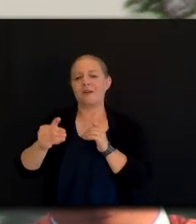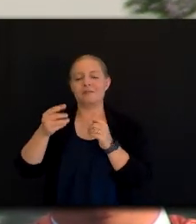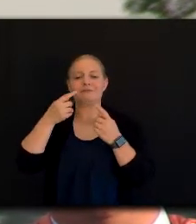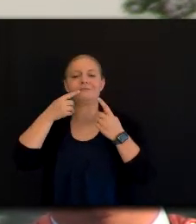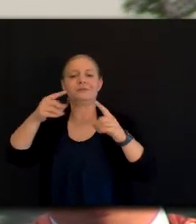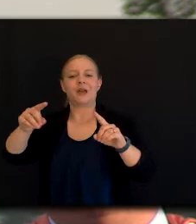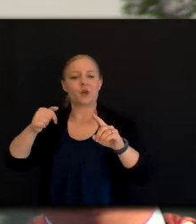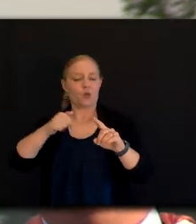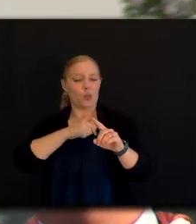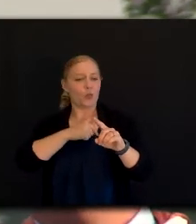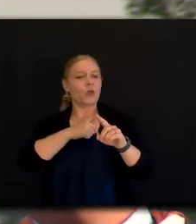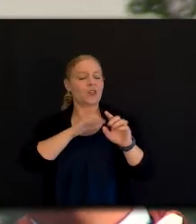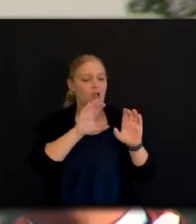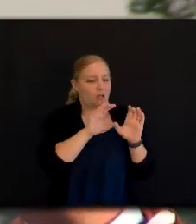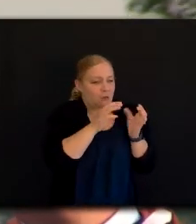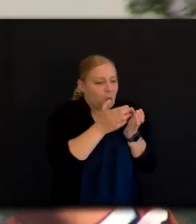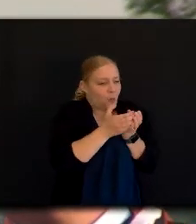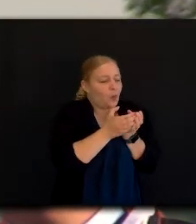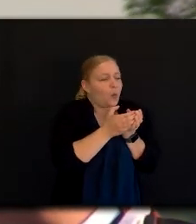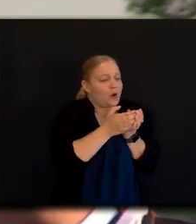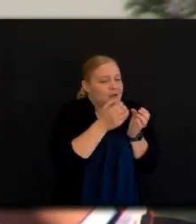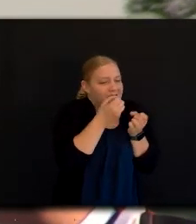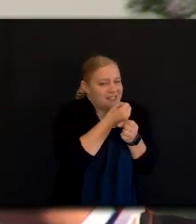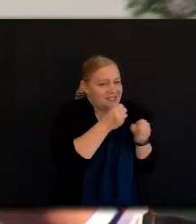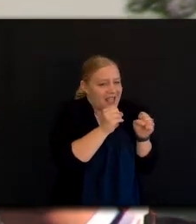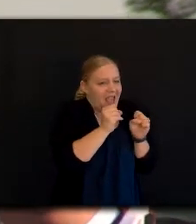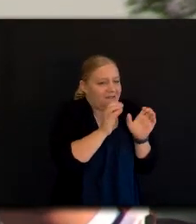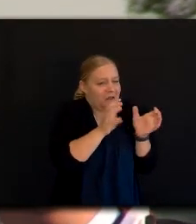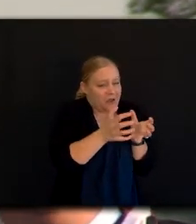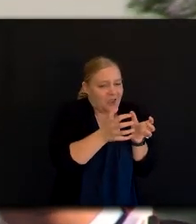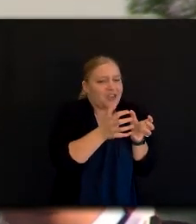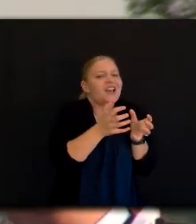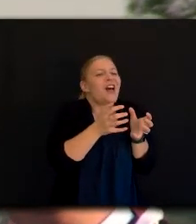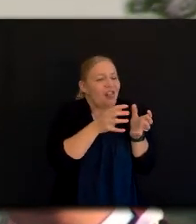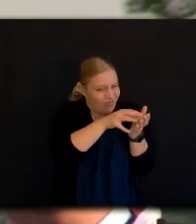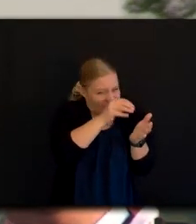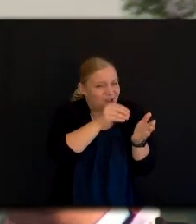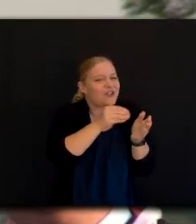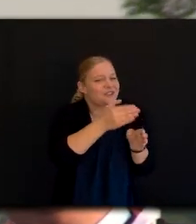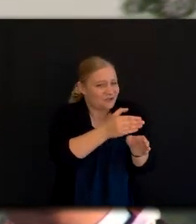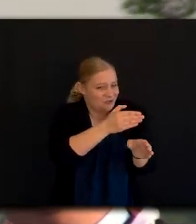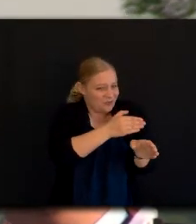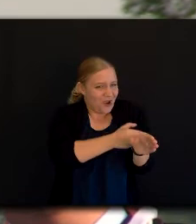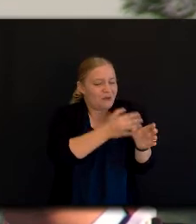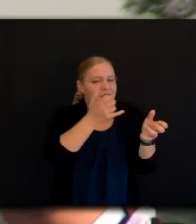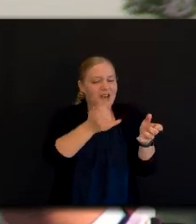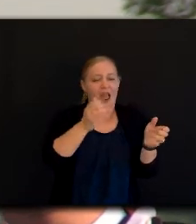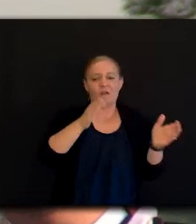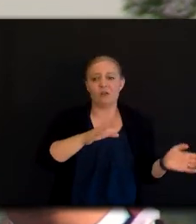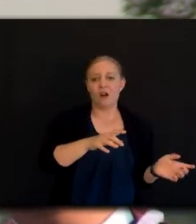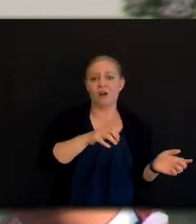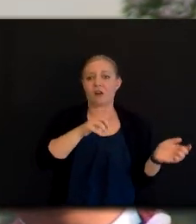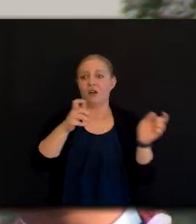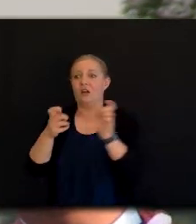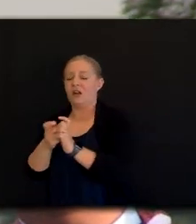our own little world that has granted us a safety net to learn and to grow. We'll be venturing into an unknown, unpredictable world where